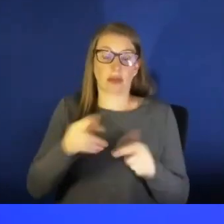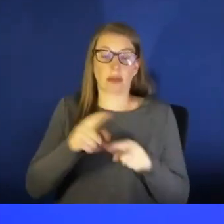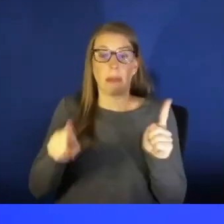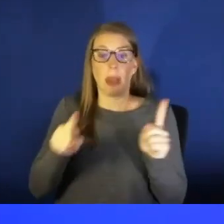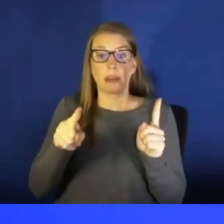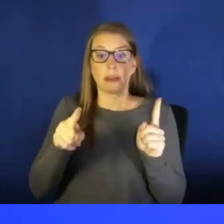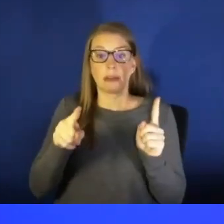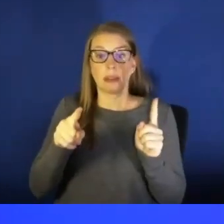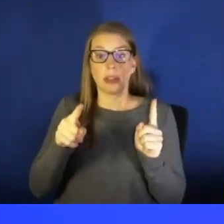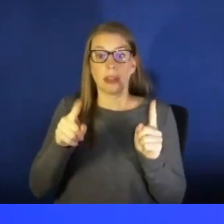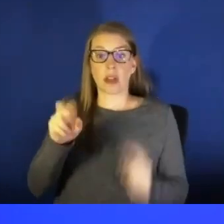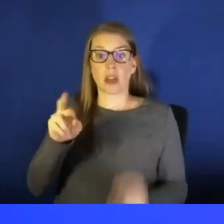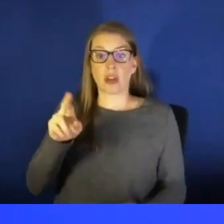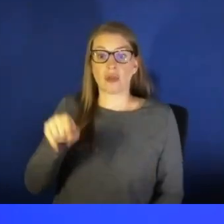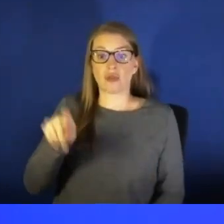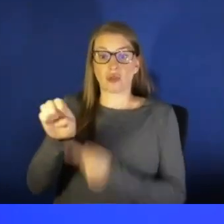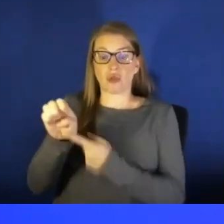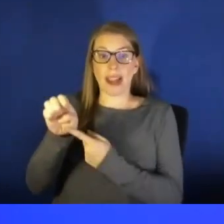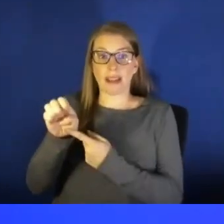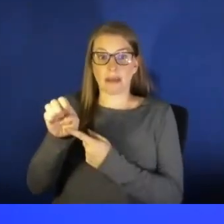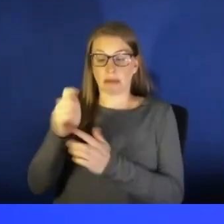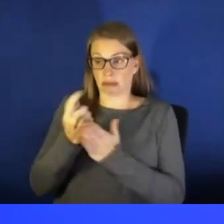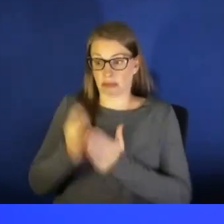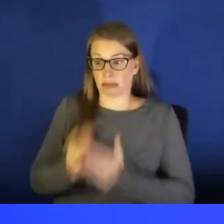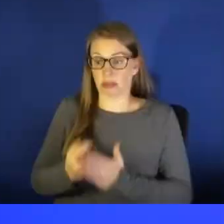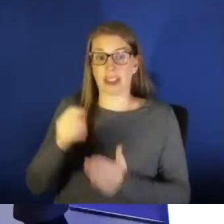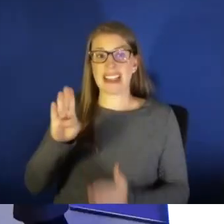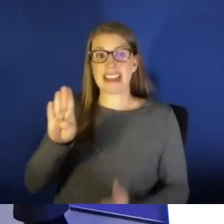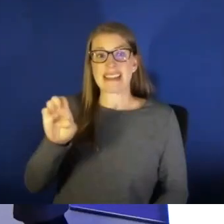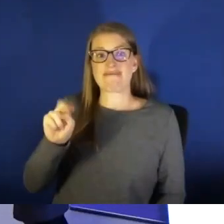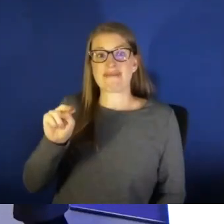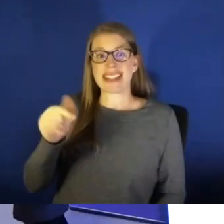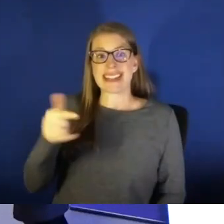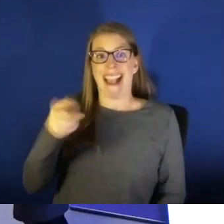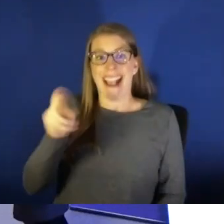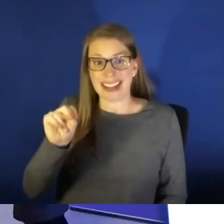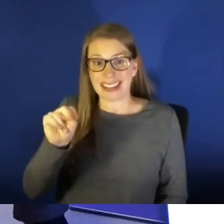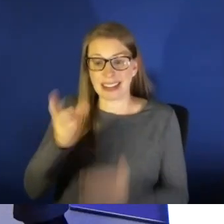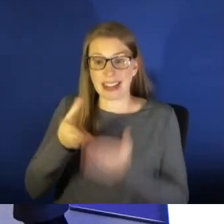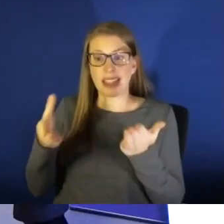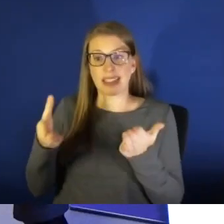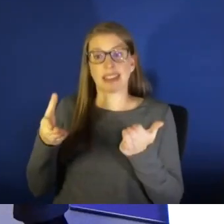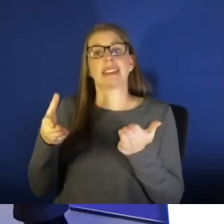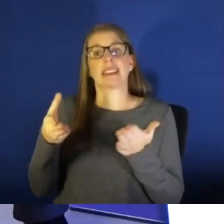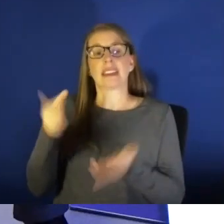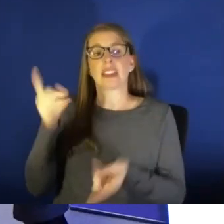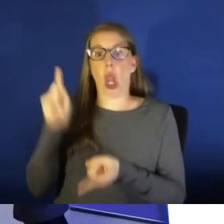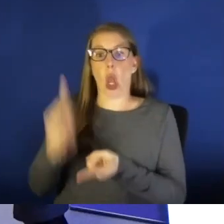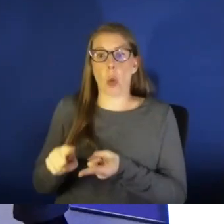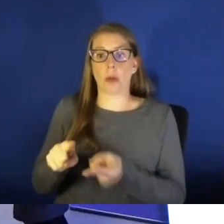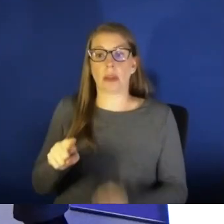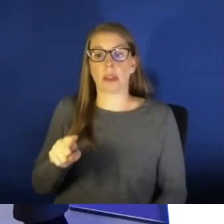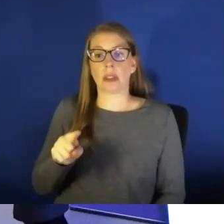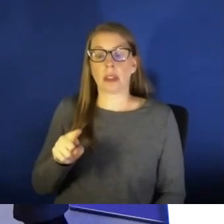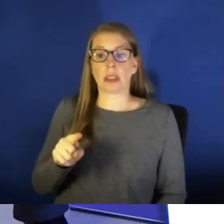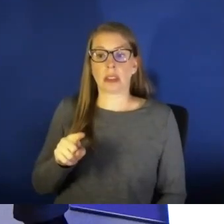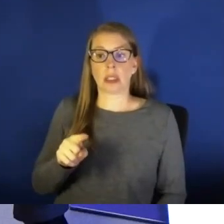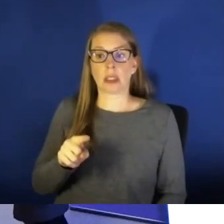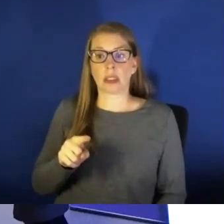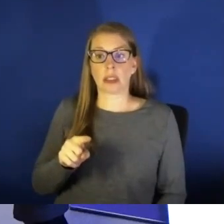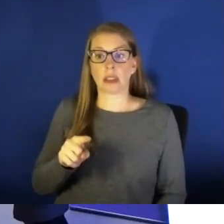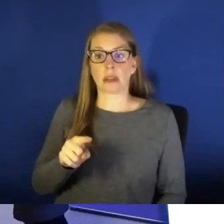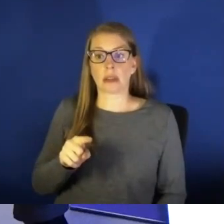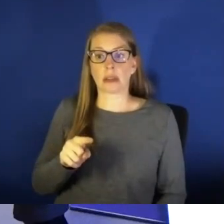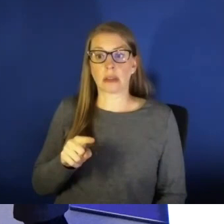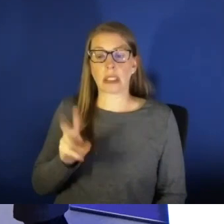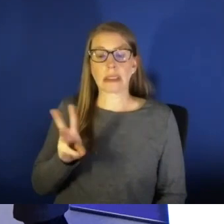is extraordinarily low, and we try and keep it that way. How accurate are those 60-second tests that David's been taking, and what is it exactly